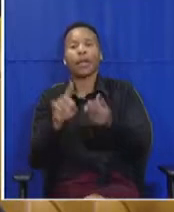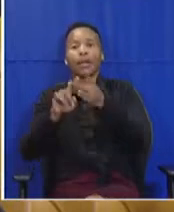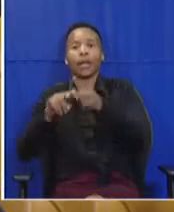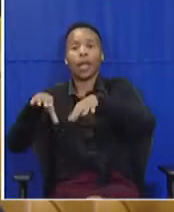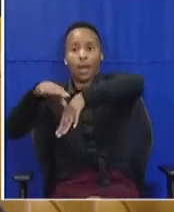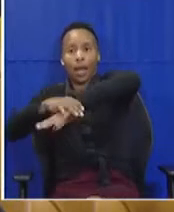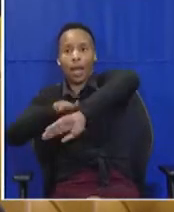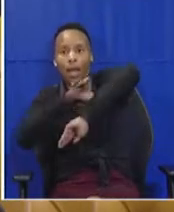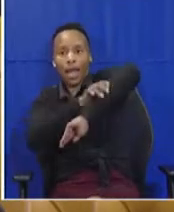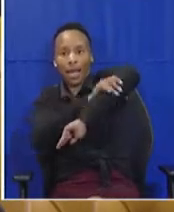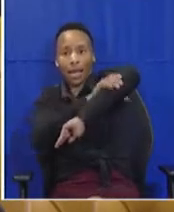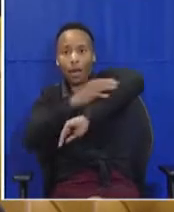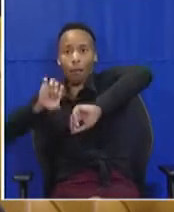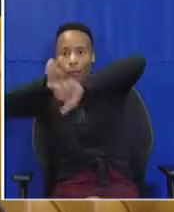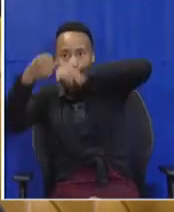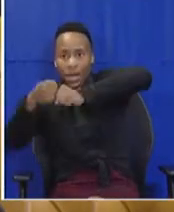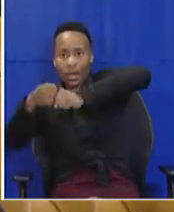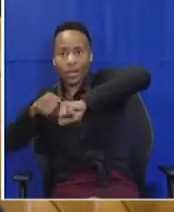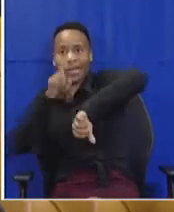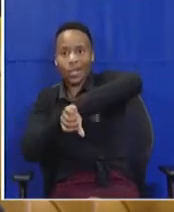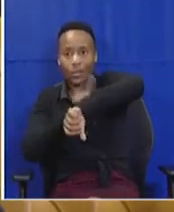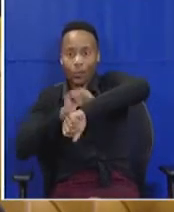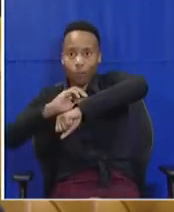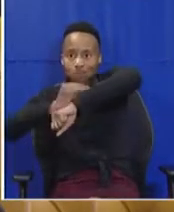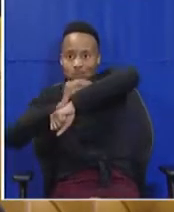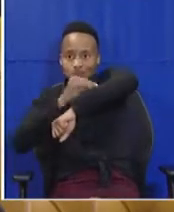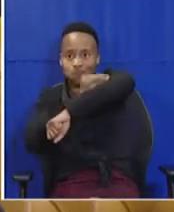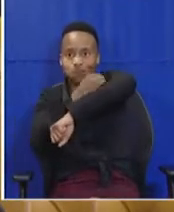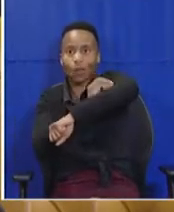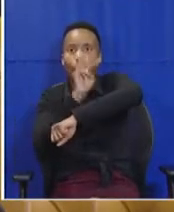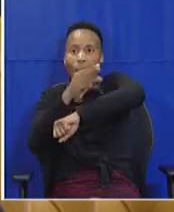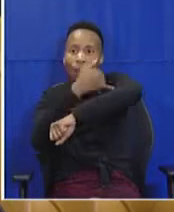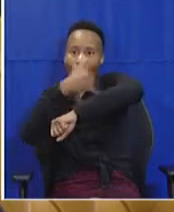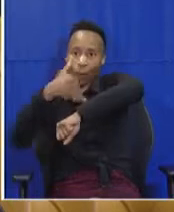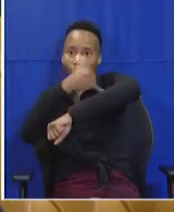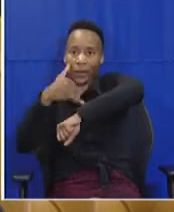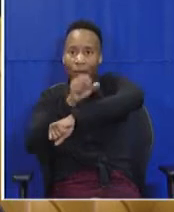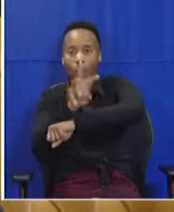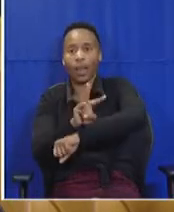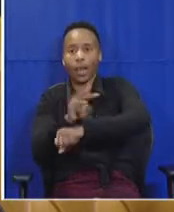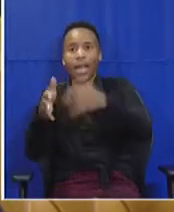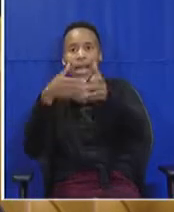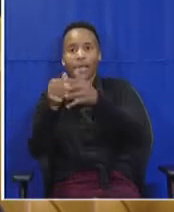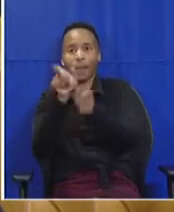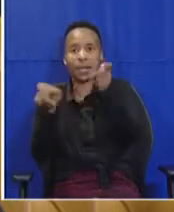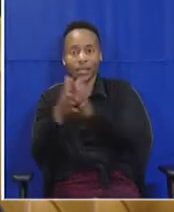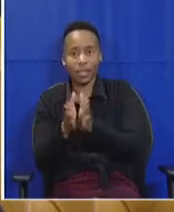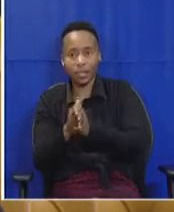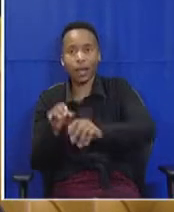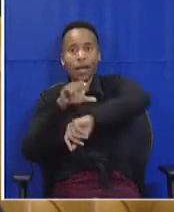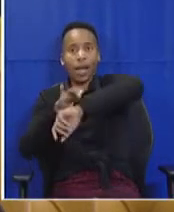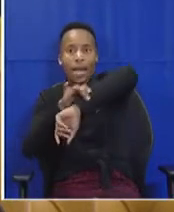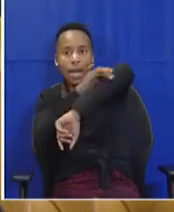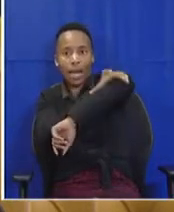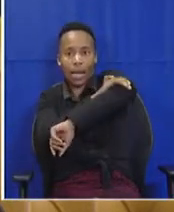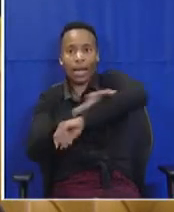month, and you are going to attend to anybody with a broken leg. So the individual member with a broken leg does not then have